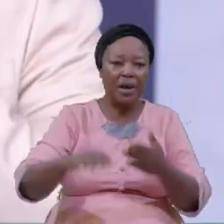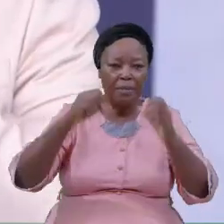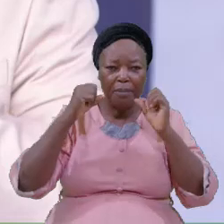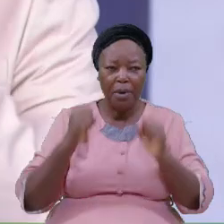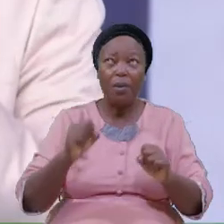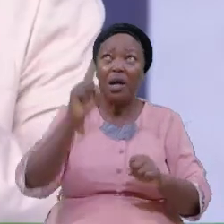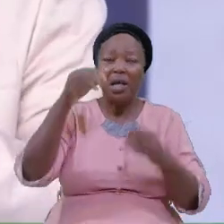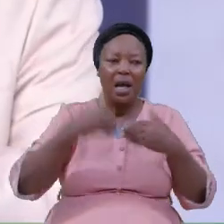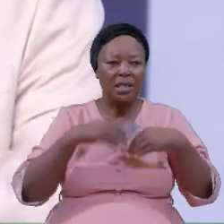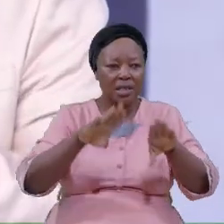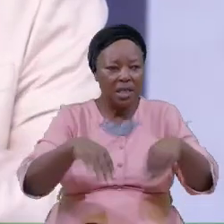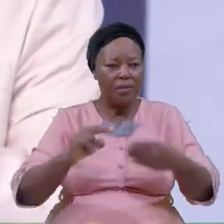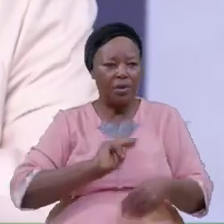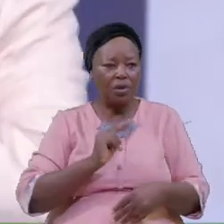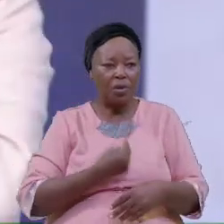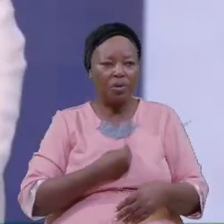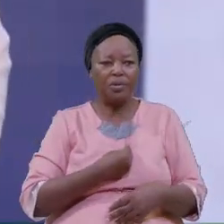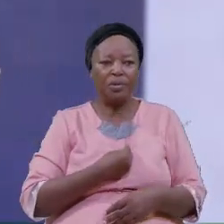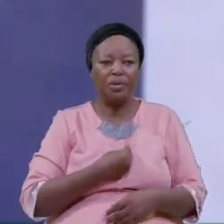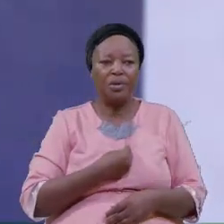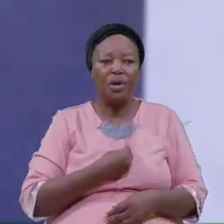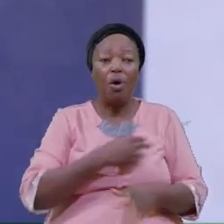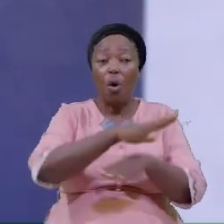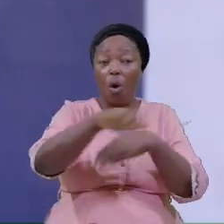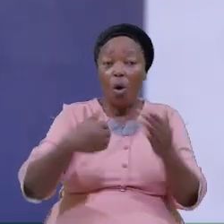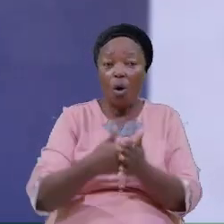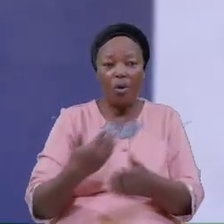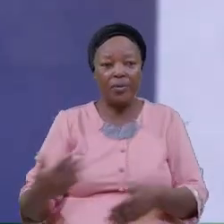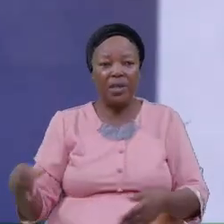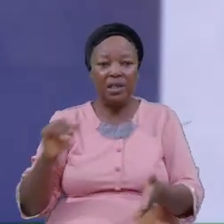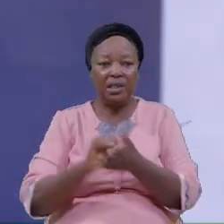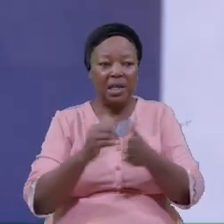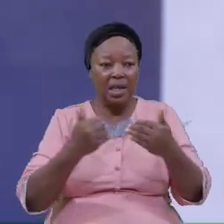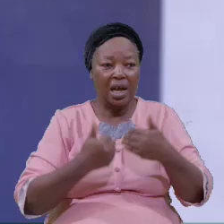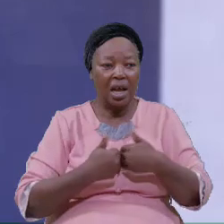given unto us all things that